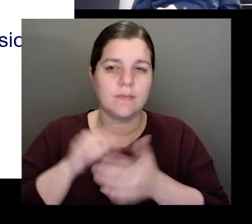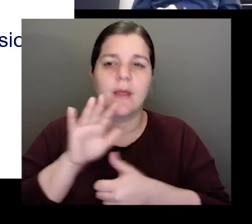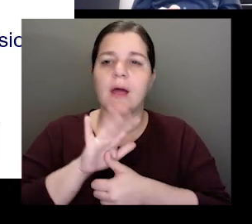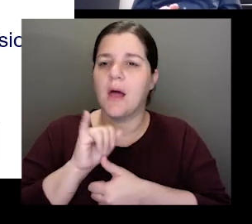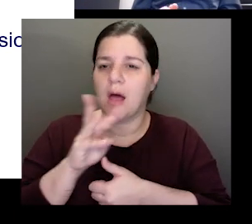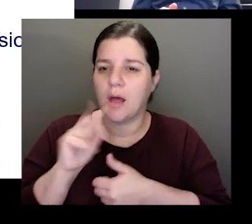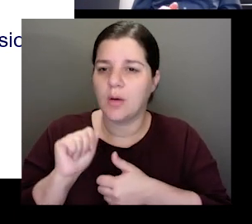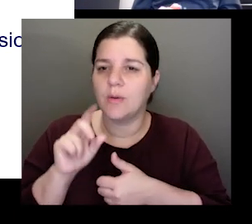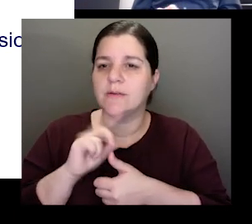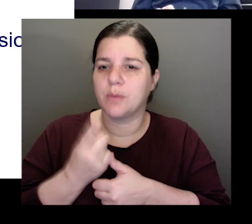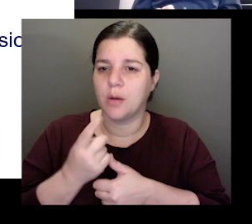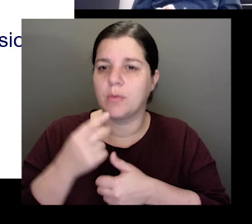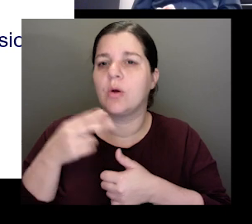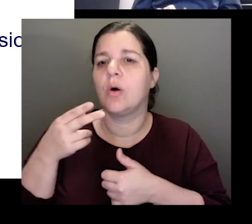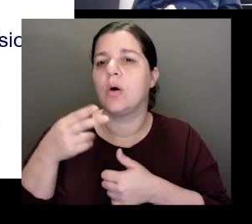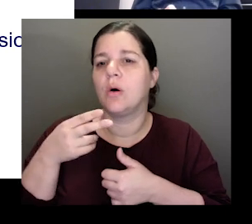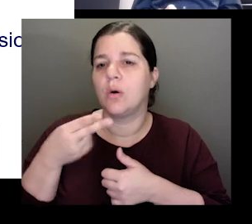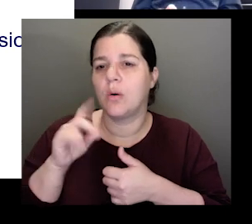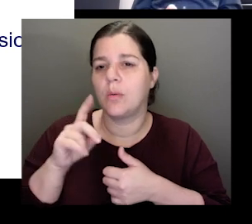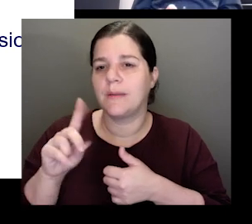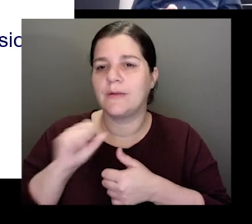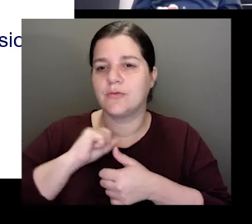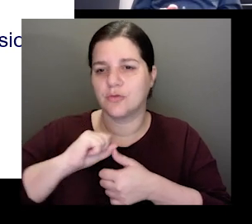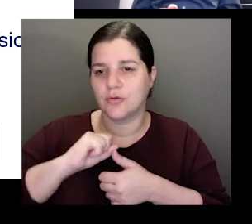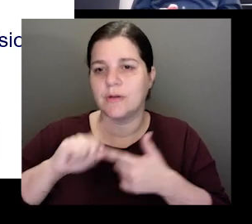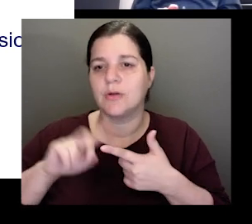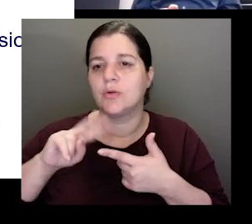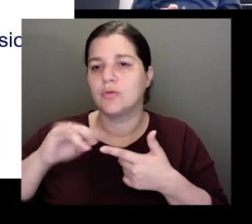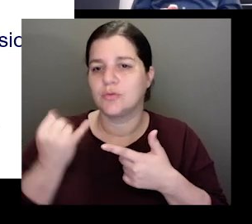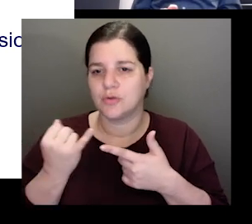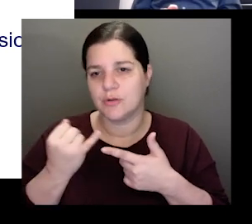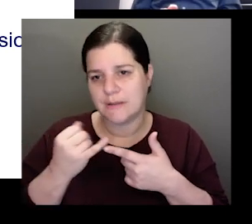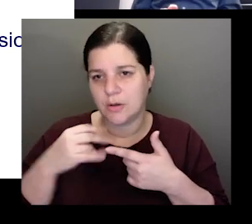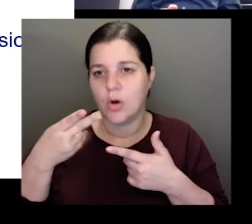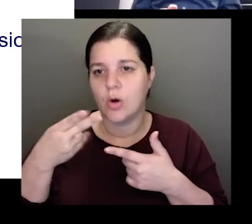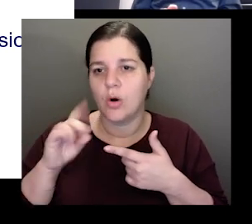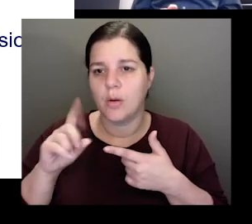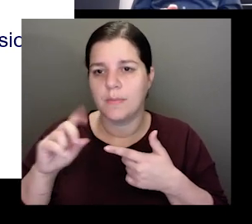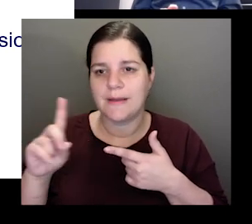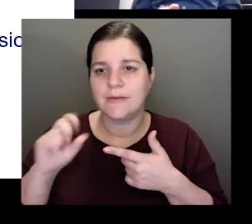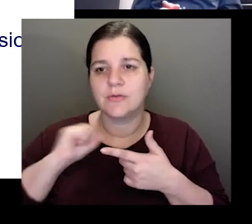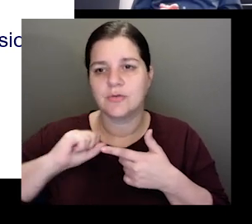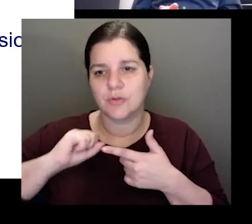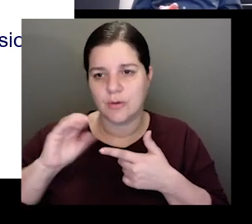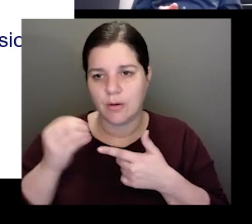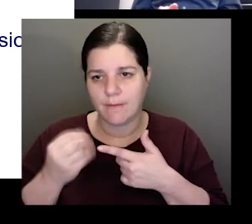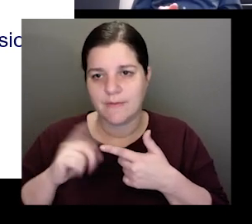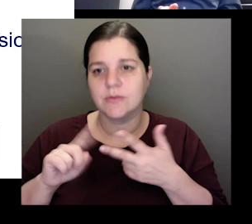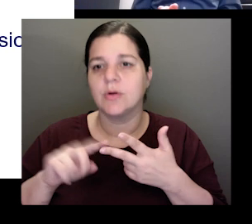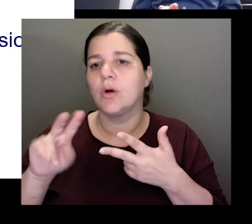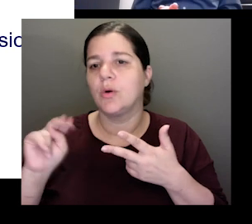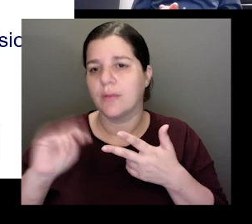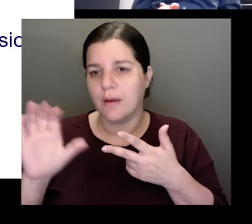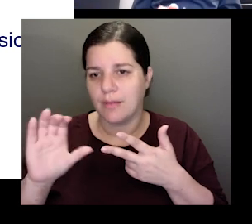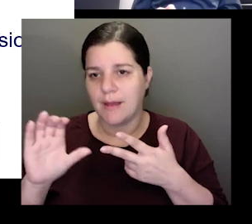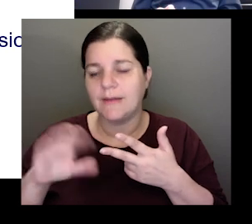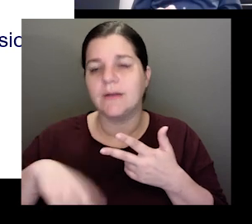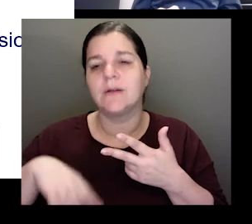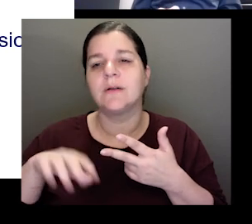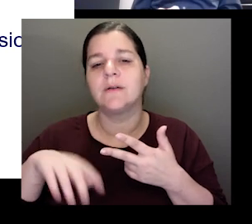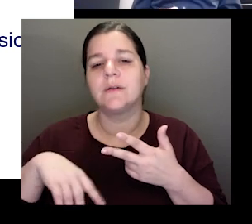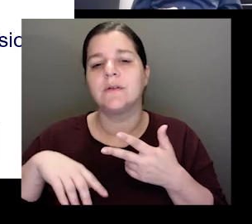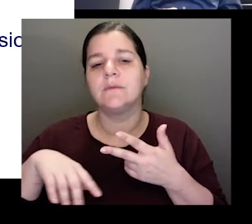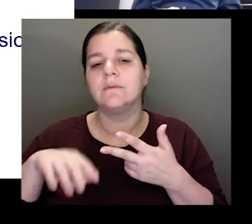Homeland Security and Emergency Management, the New Jersey Homeland Security Office, the North Carolina Homeland Security